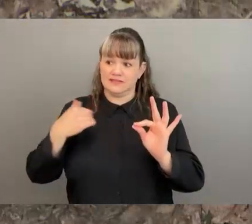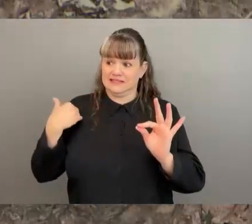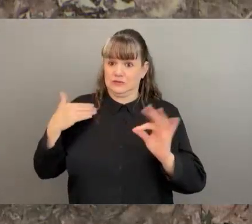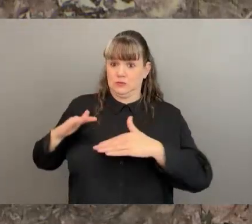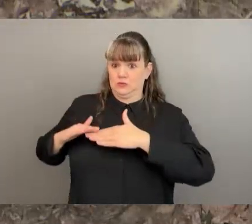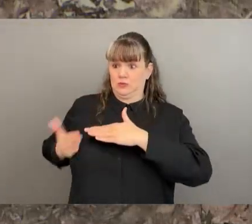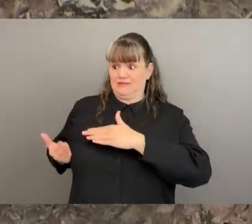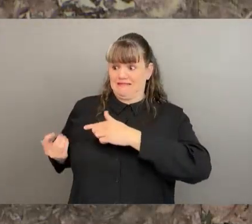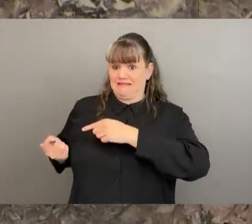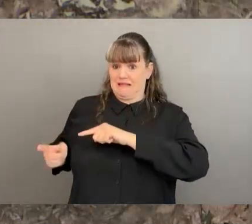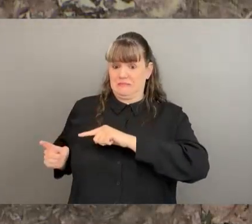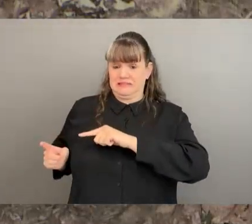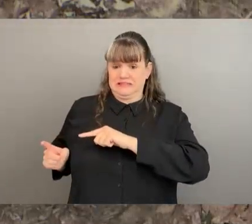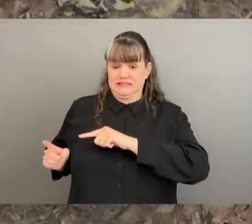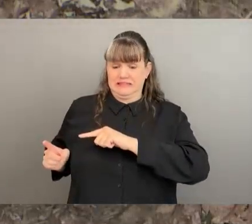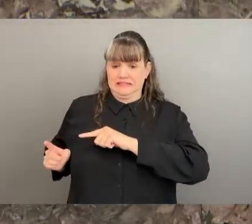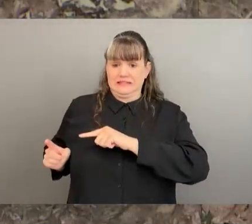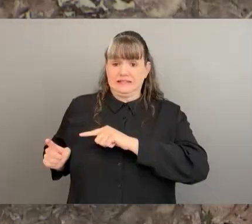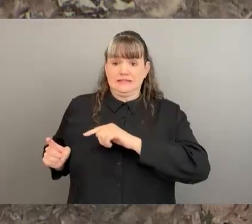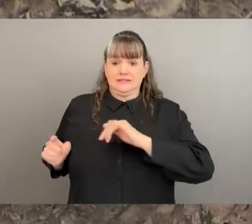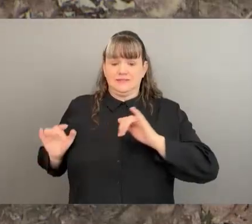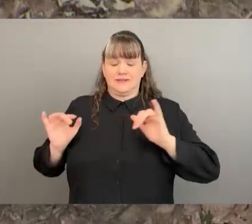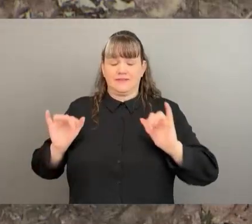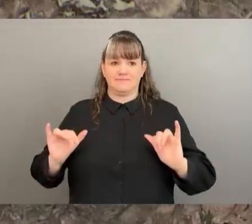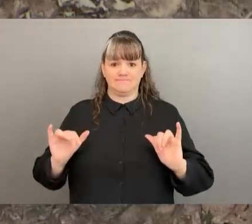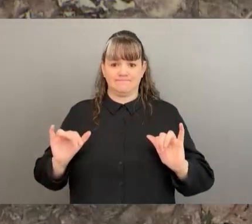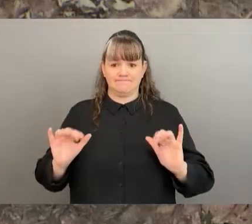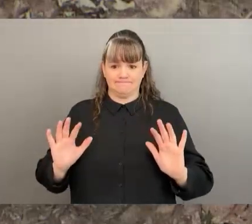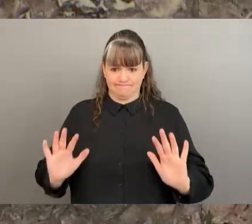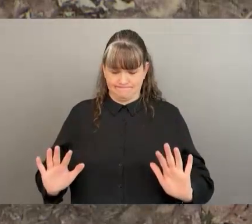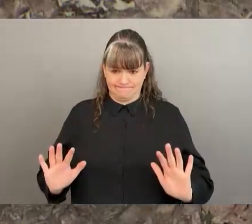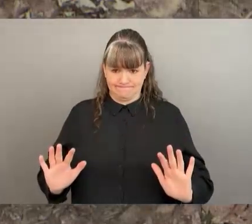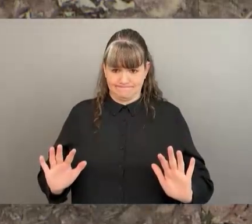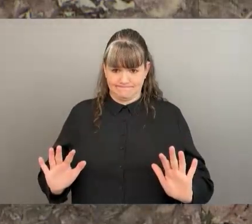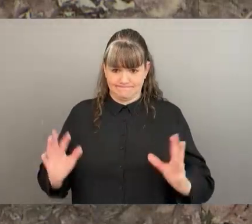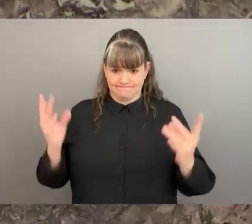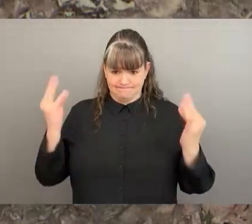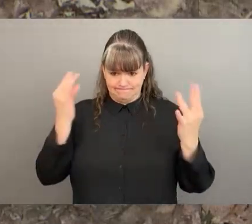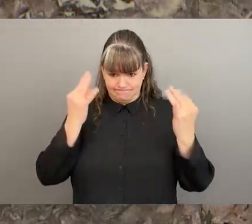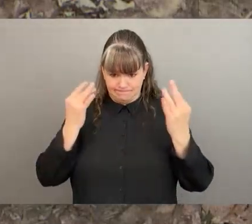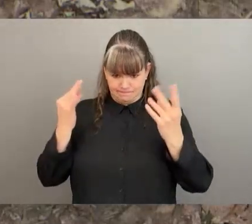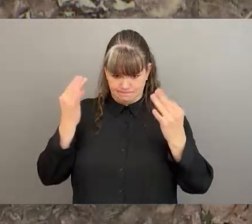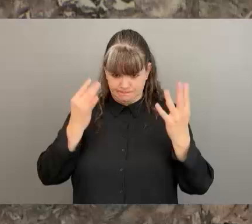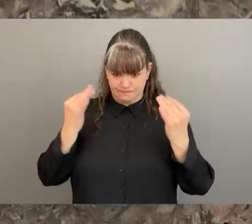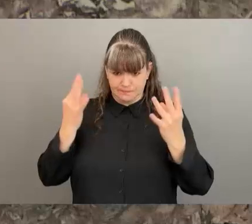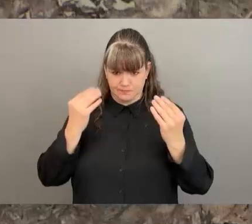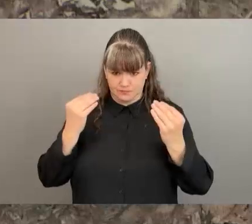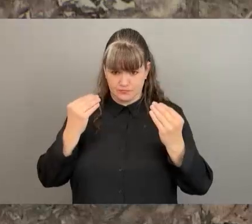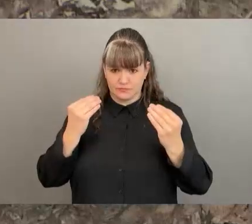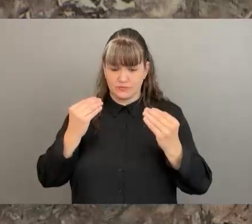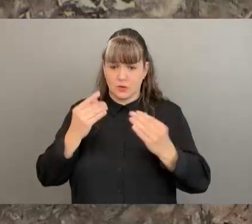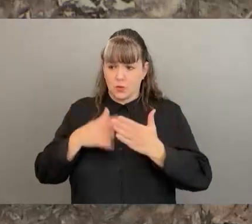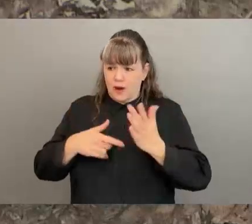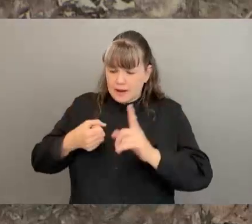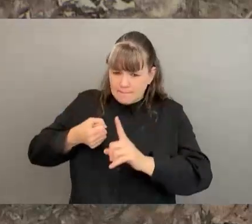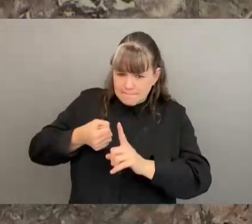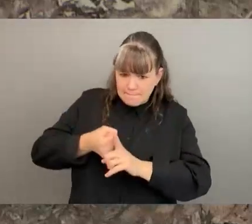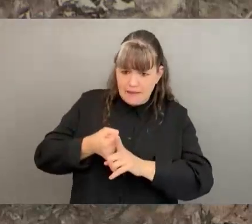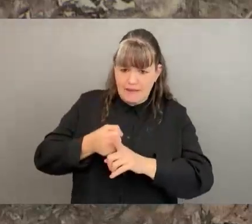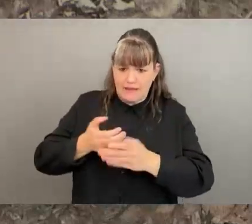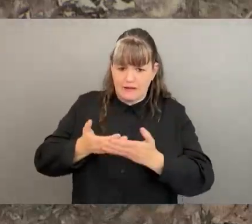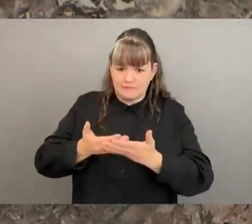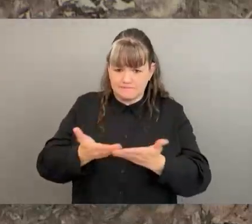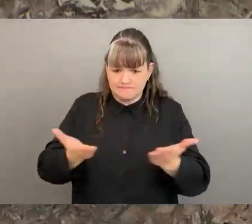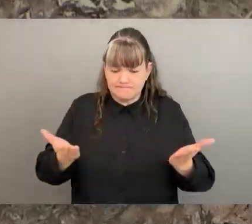hold people and all people who are impacted by the actions of others in situations like these close in our heart,